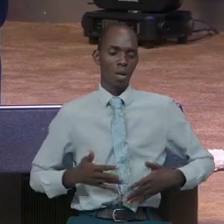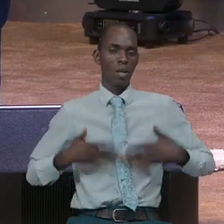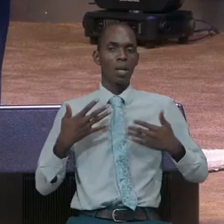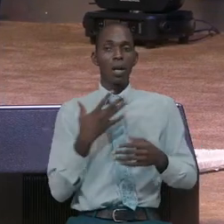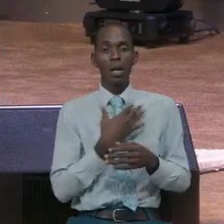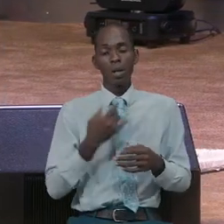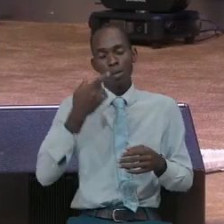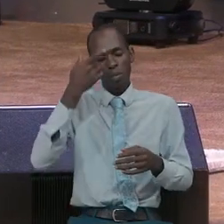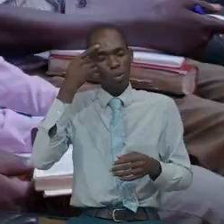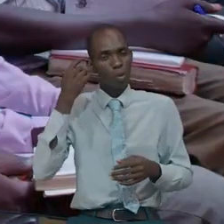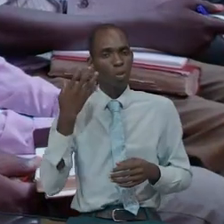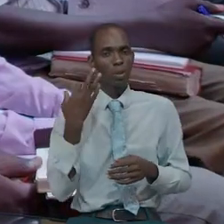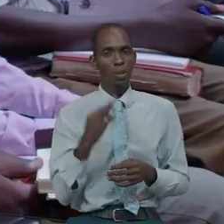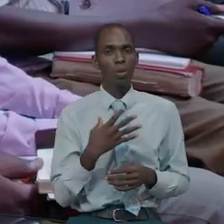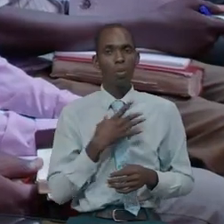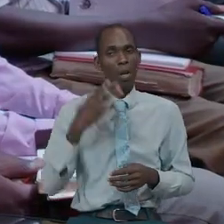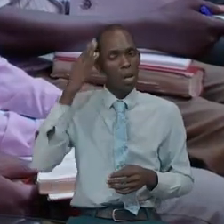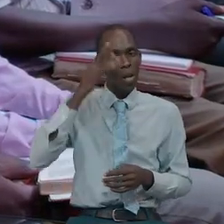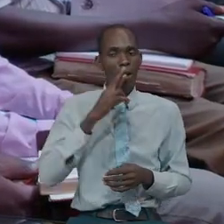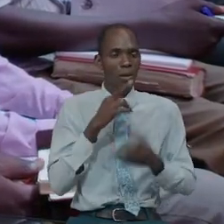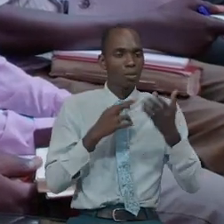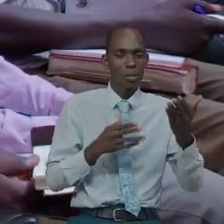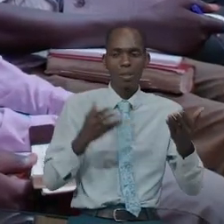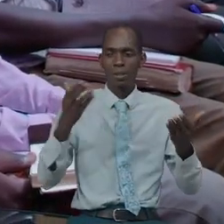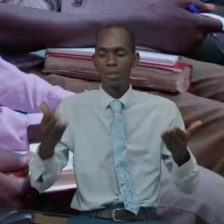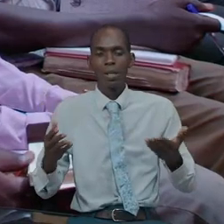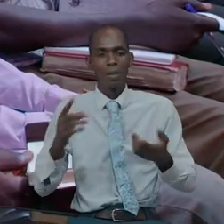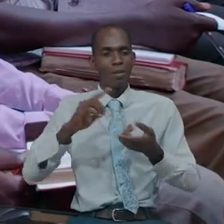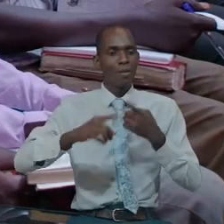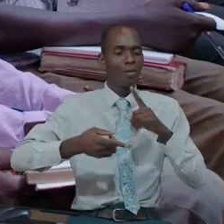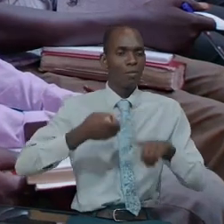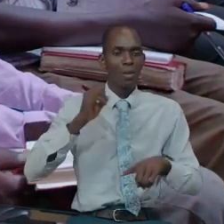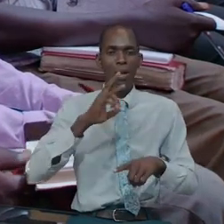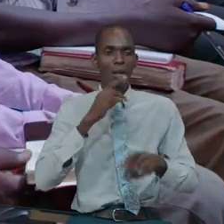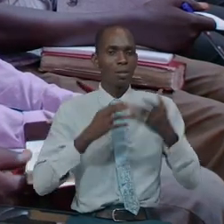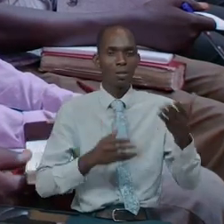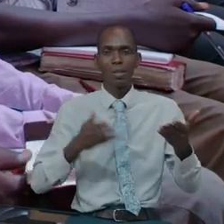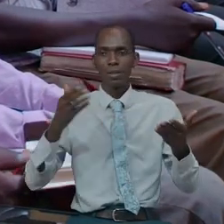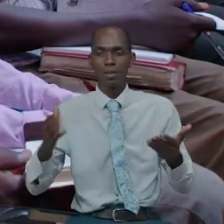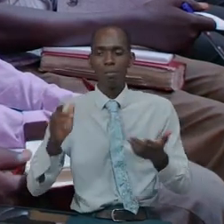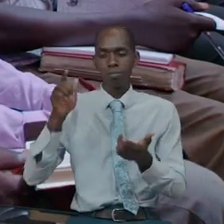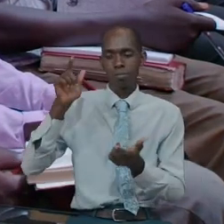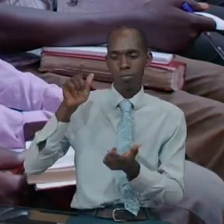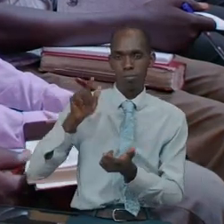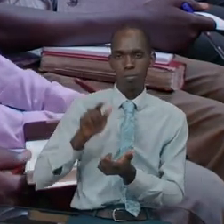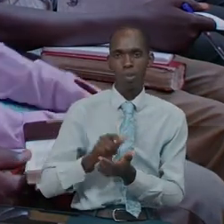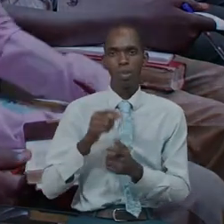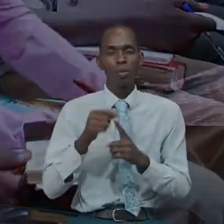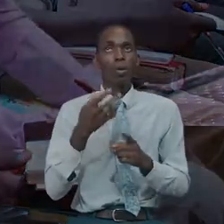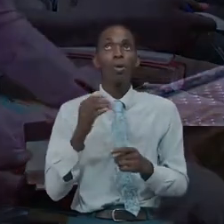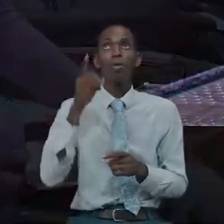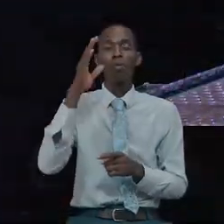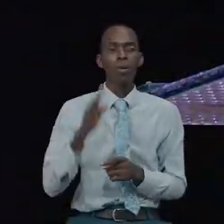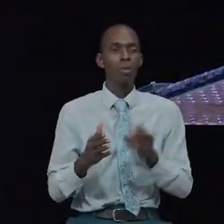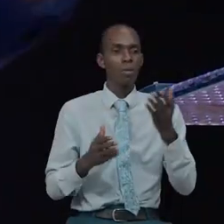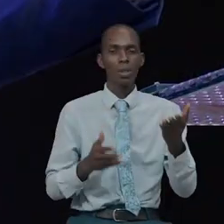and there, compromises are here and there, lowering the standard, it's here and there, and